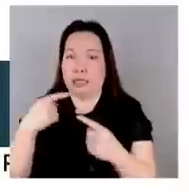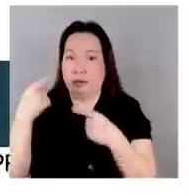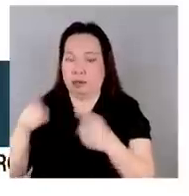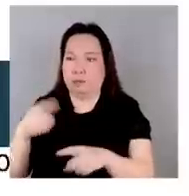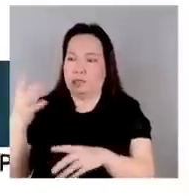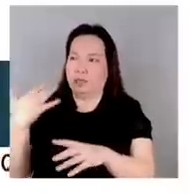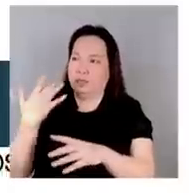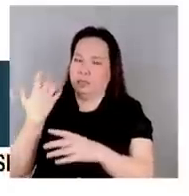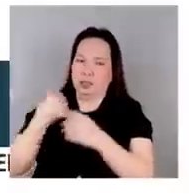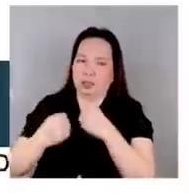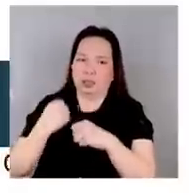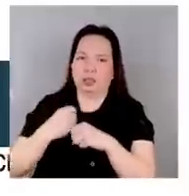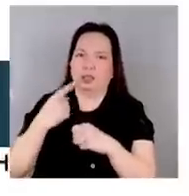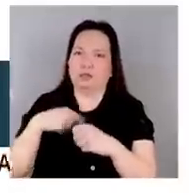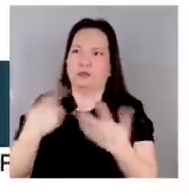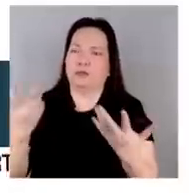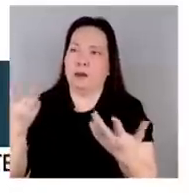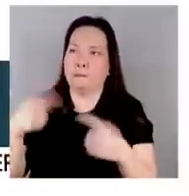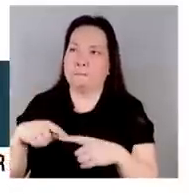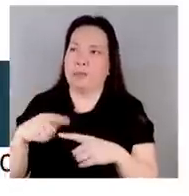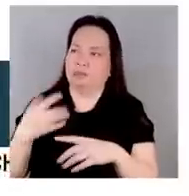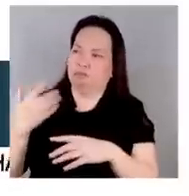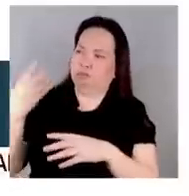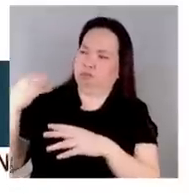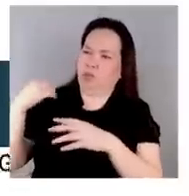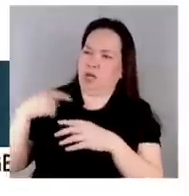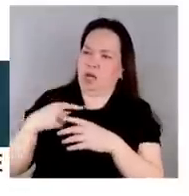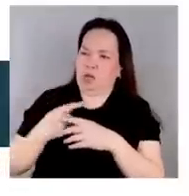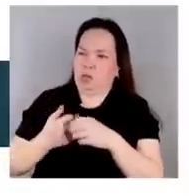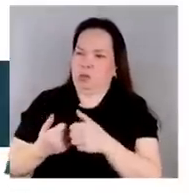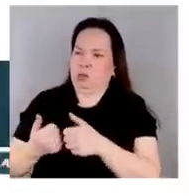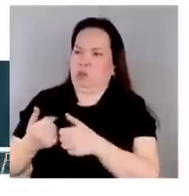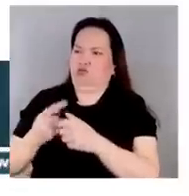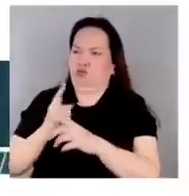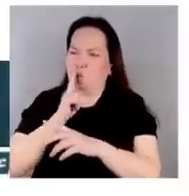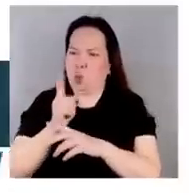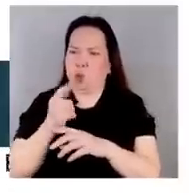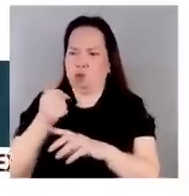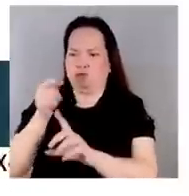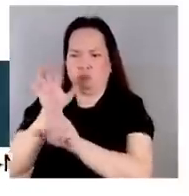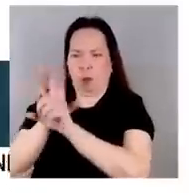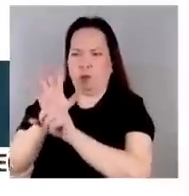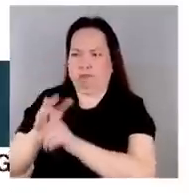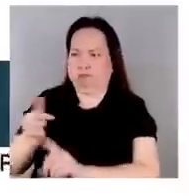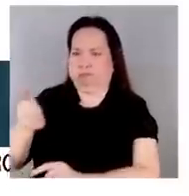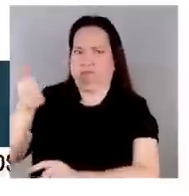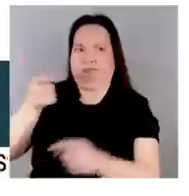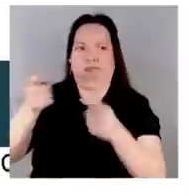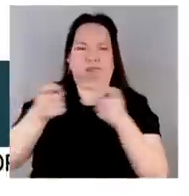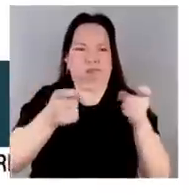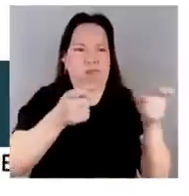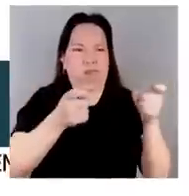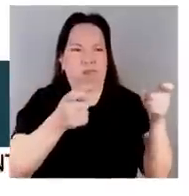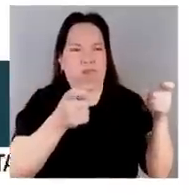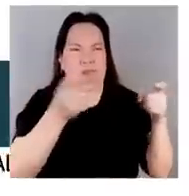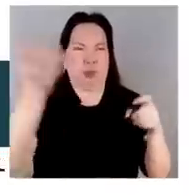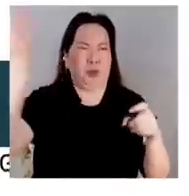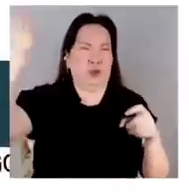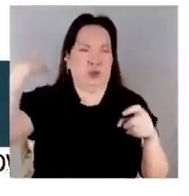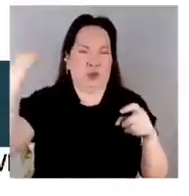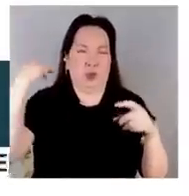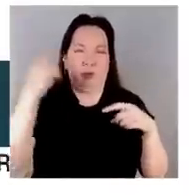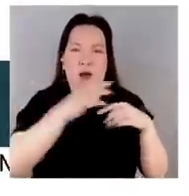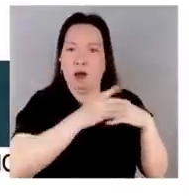of authoritarianism and how that affects democracy and affects the rights situation in various countries. But as things stand now, your assessment,